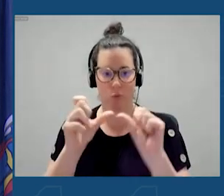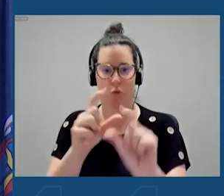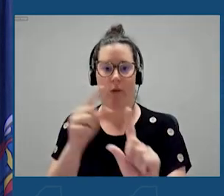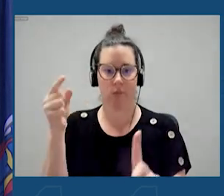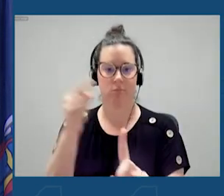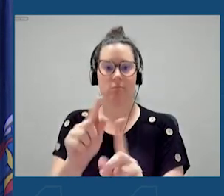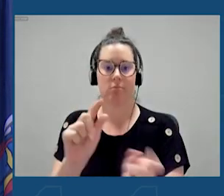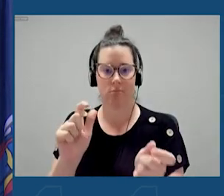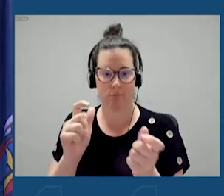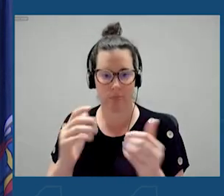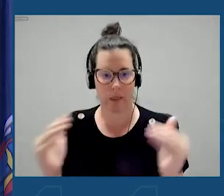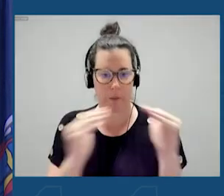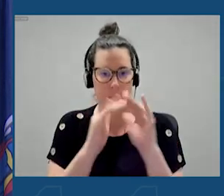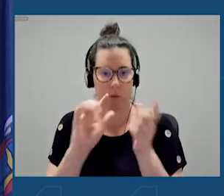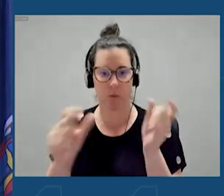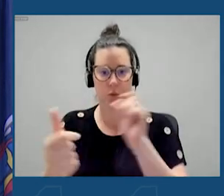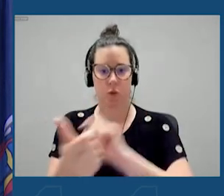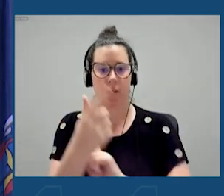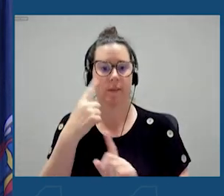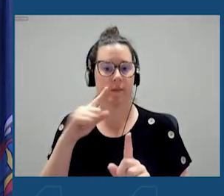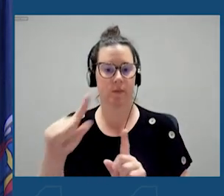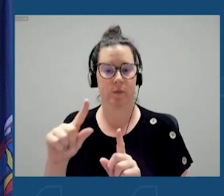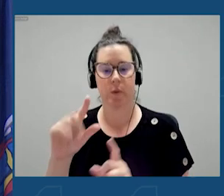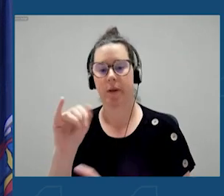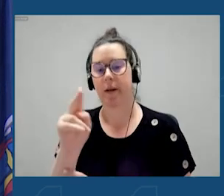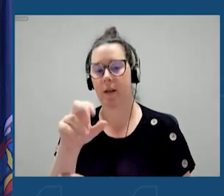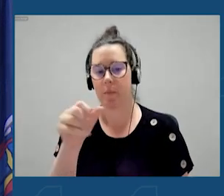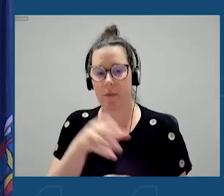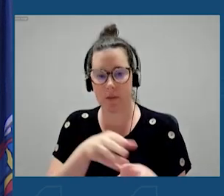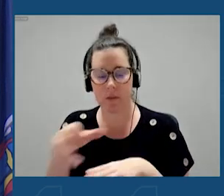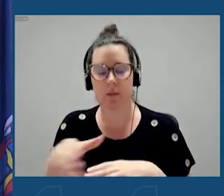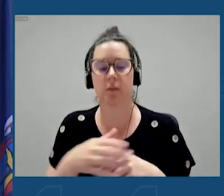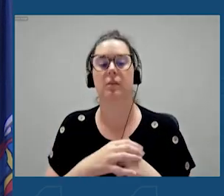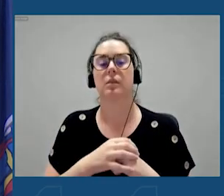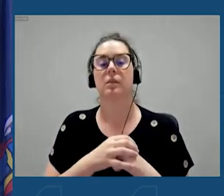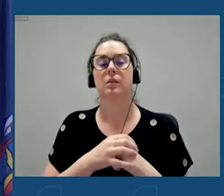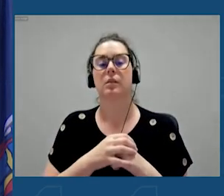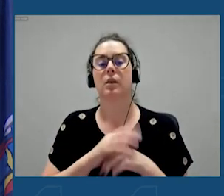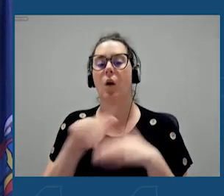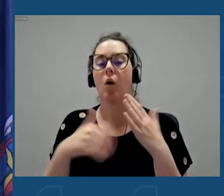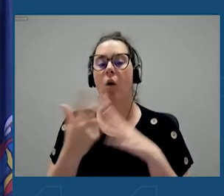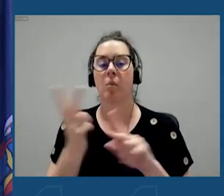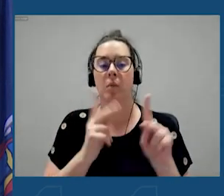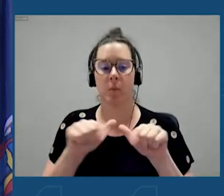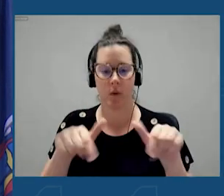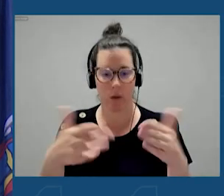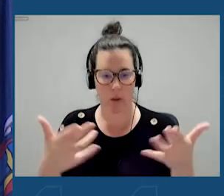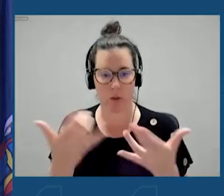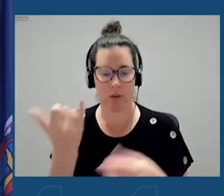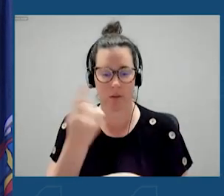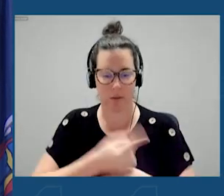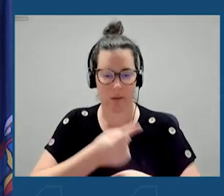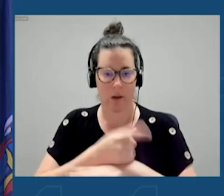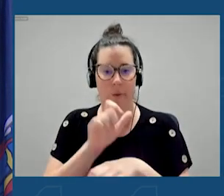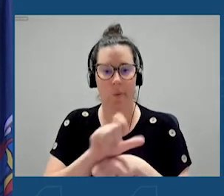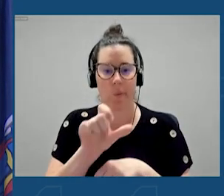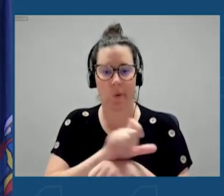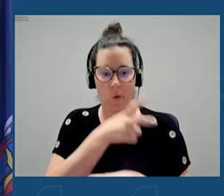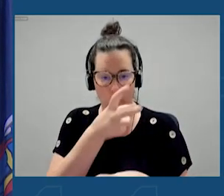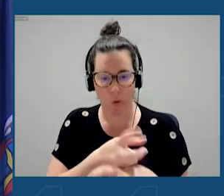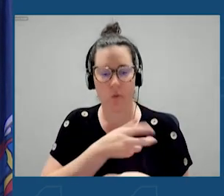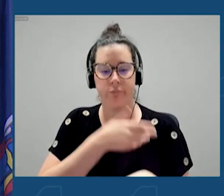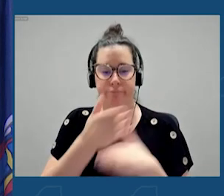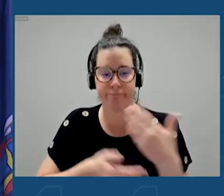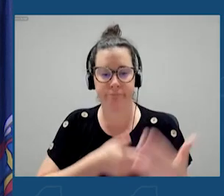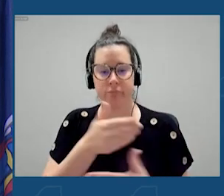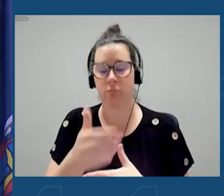industry. Entrepreneurs, innovators, and advocates, some of whom are in this room today, have worked tirelessly to right the wrongs of cannabis